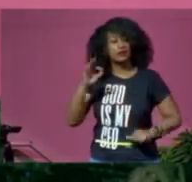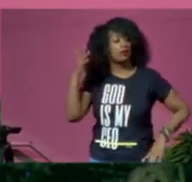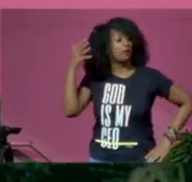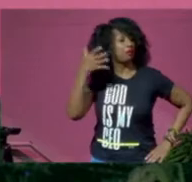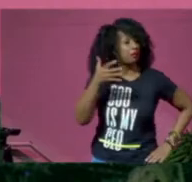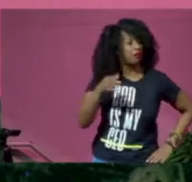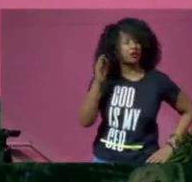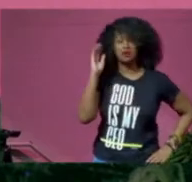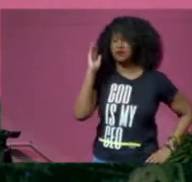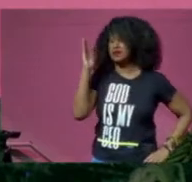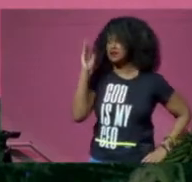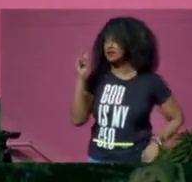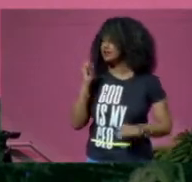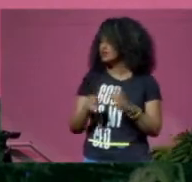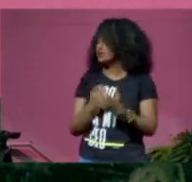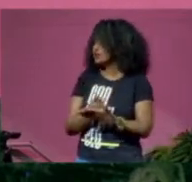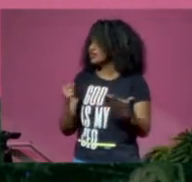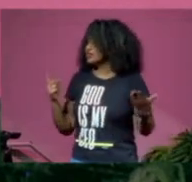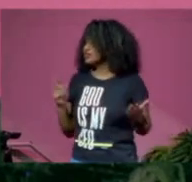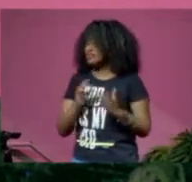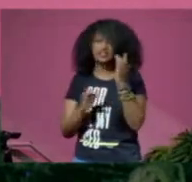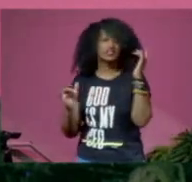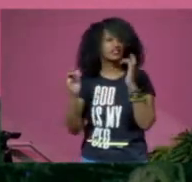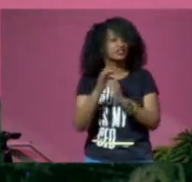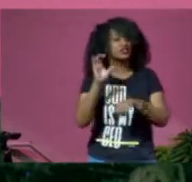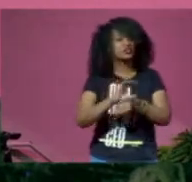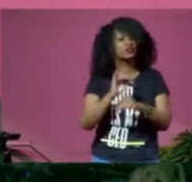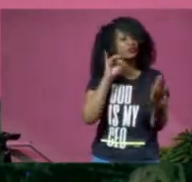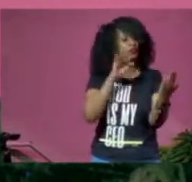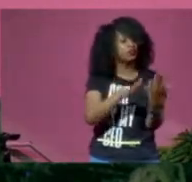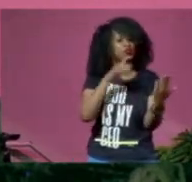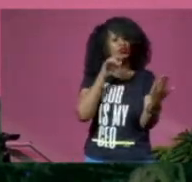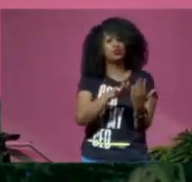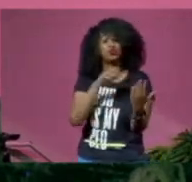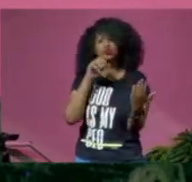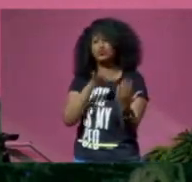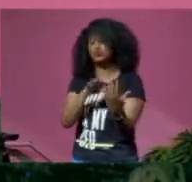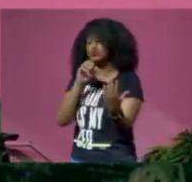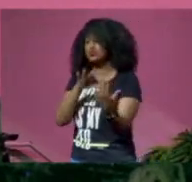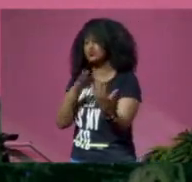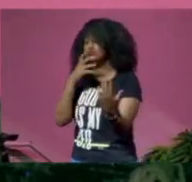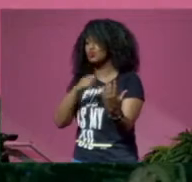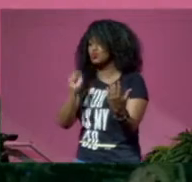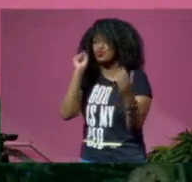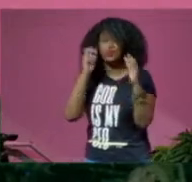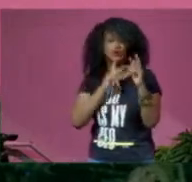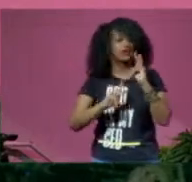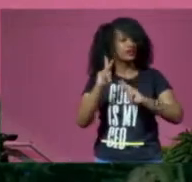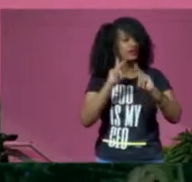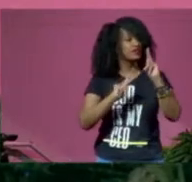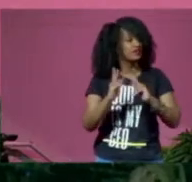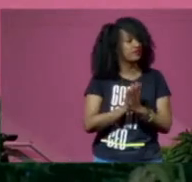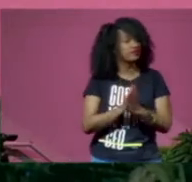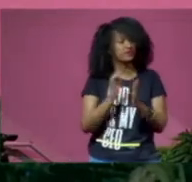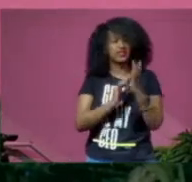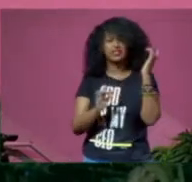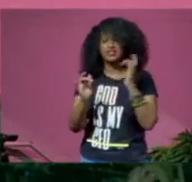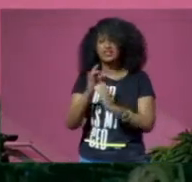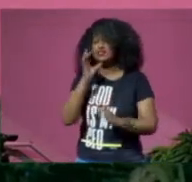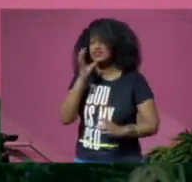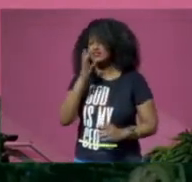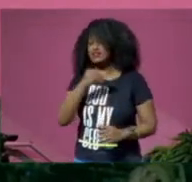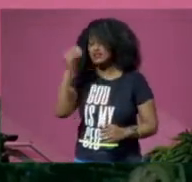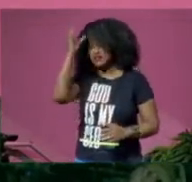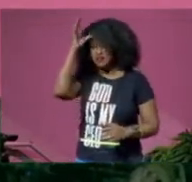Jesus at 12 years old was in the temple studying with scribes and elders. What did my brother Pastor Derek come and say? That his mother and